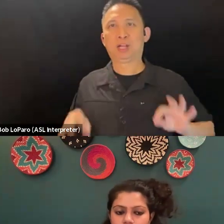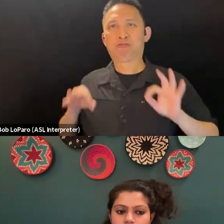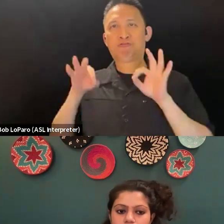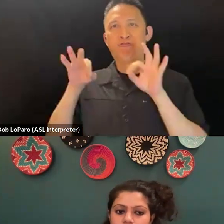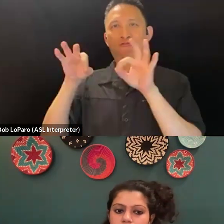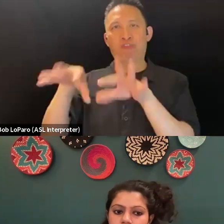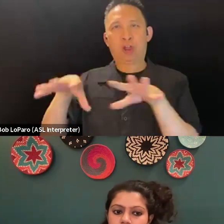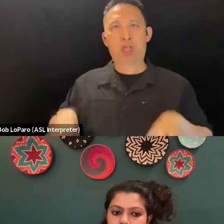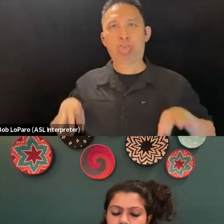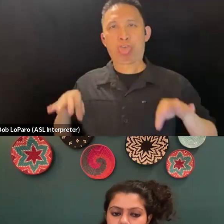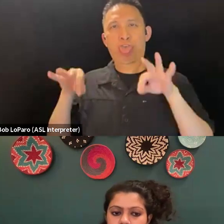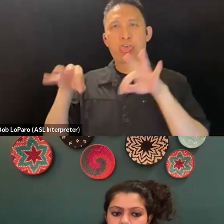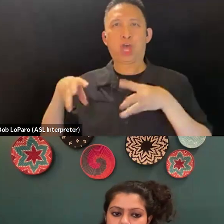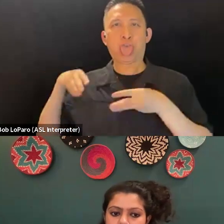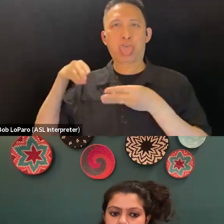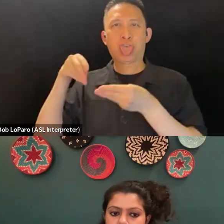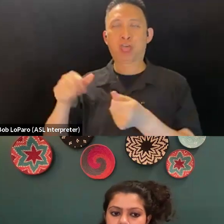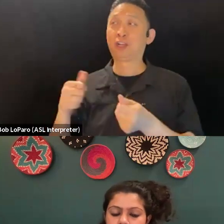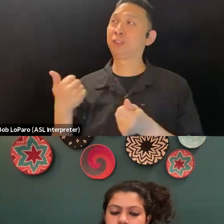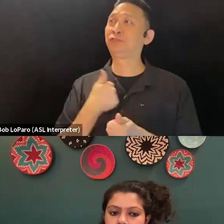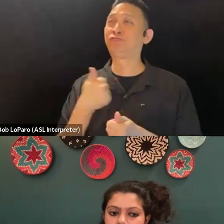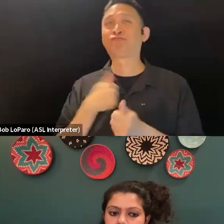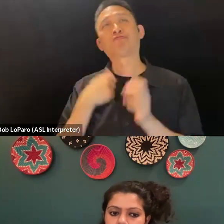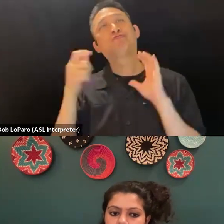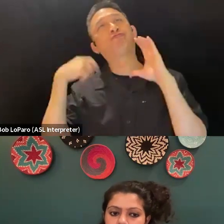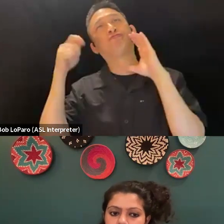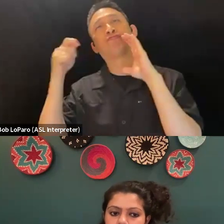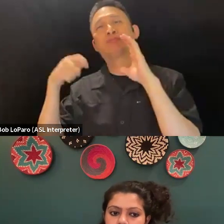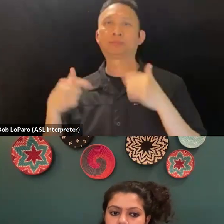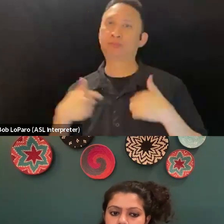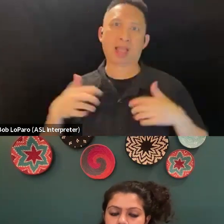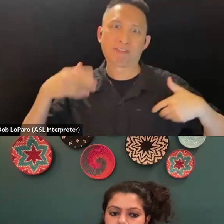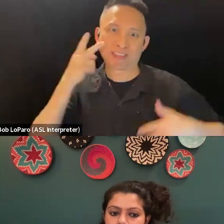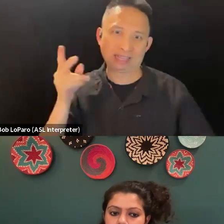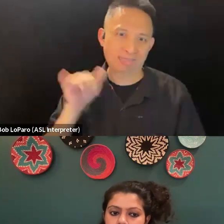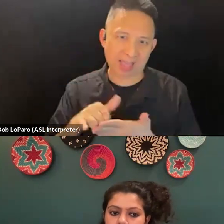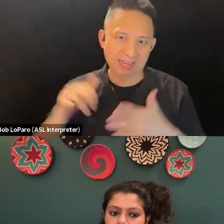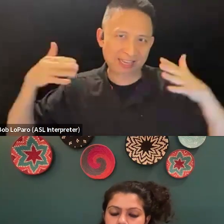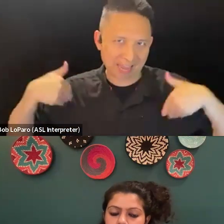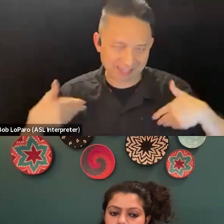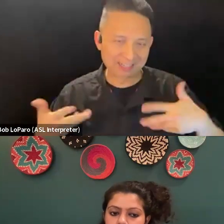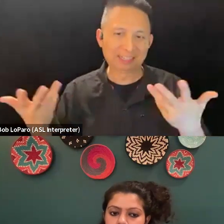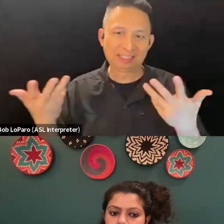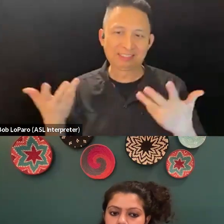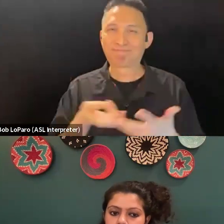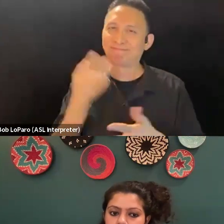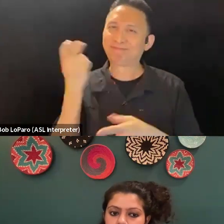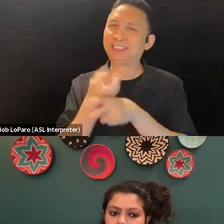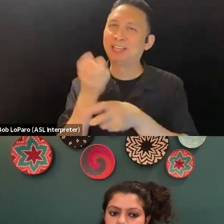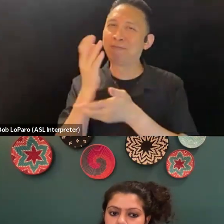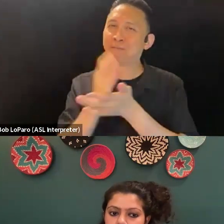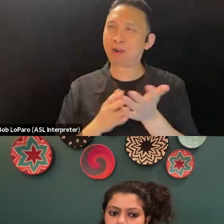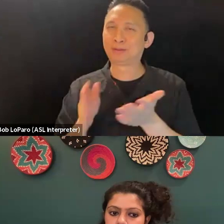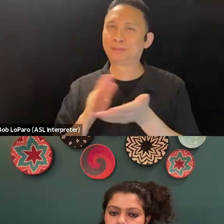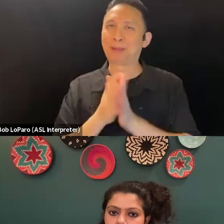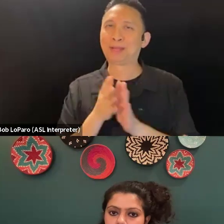or access, is because I've realized that, especially like the first thing I usually do is I pull up applications from South